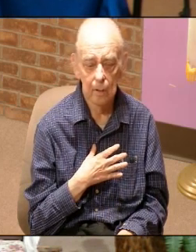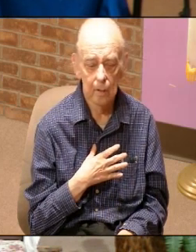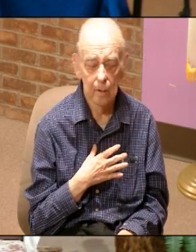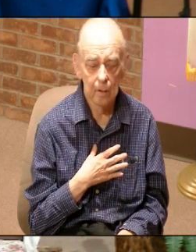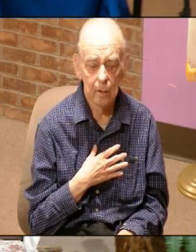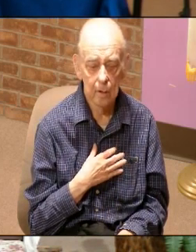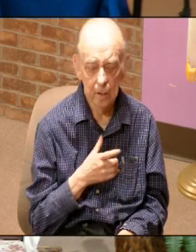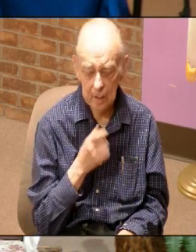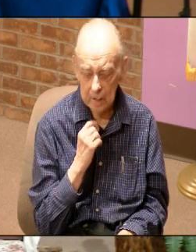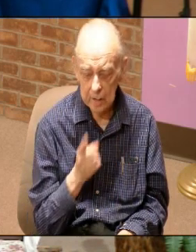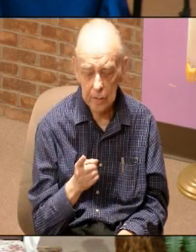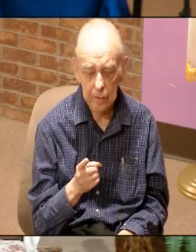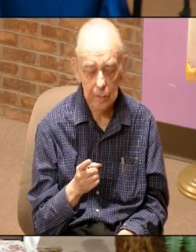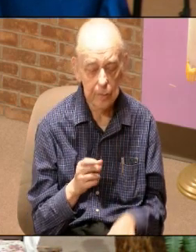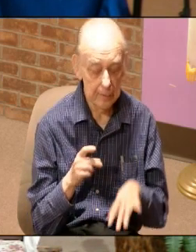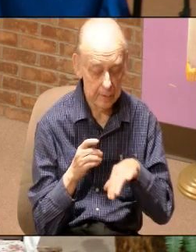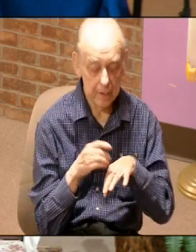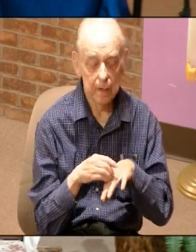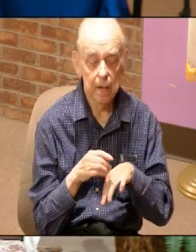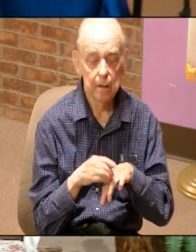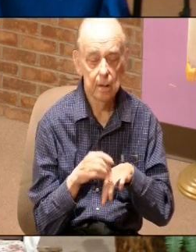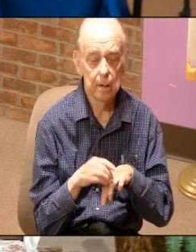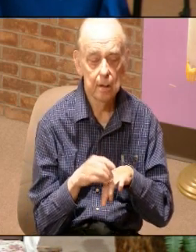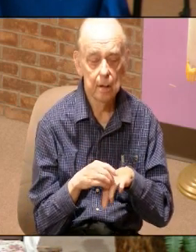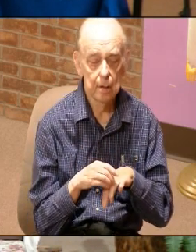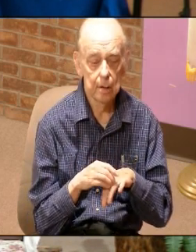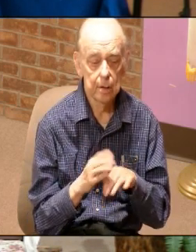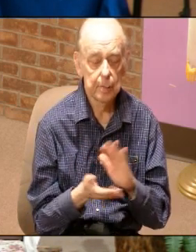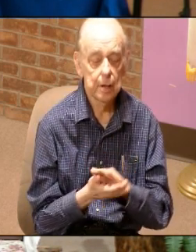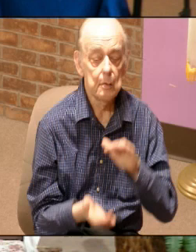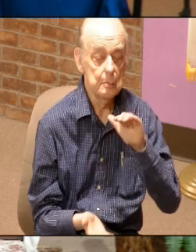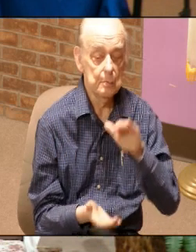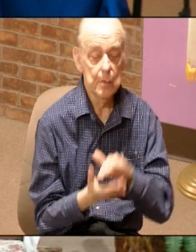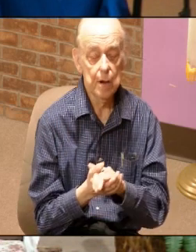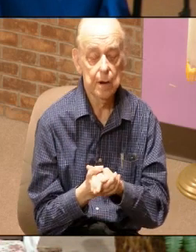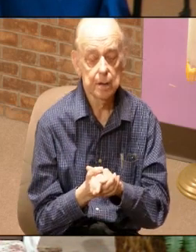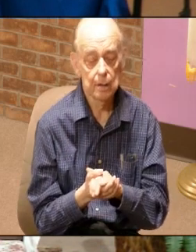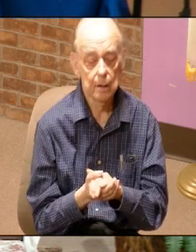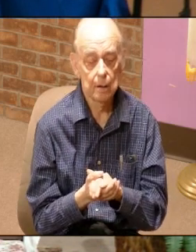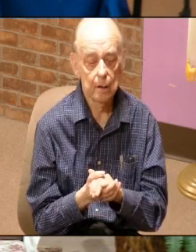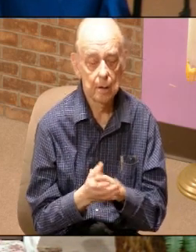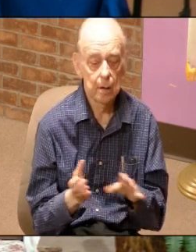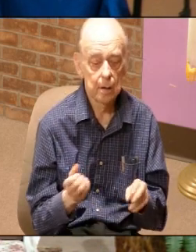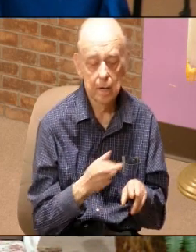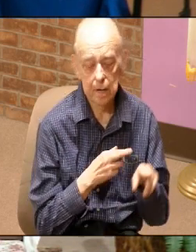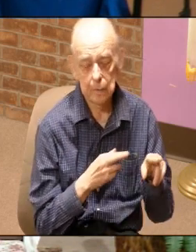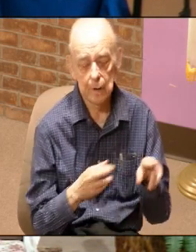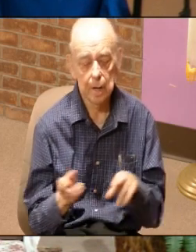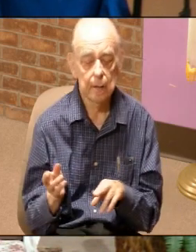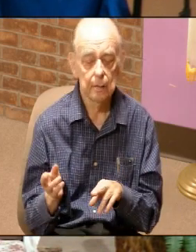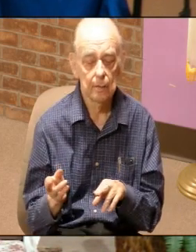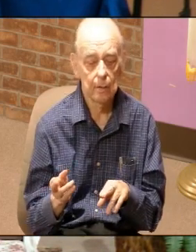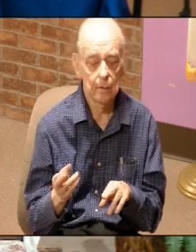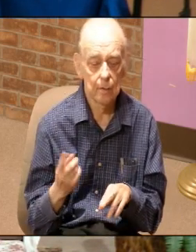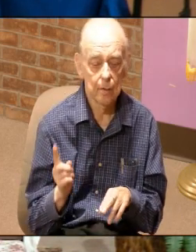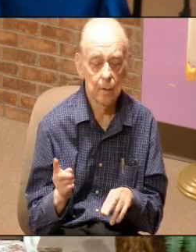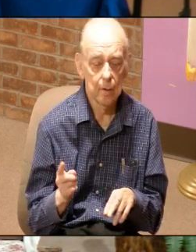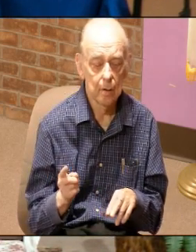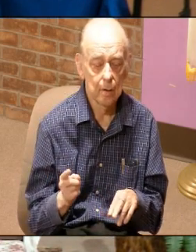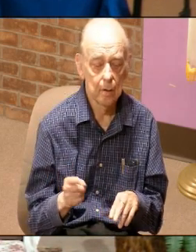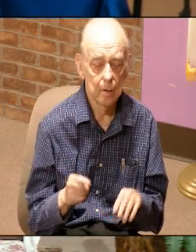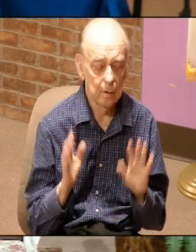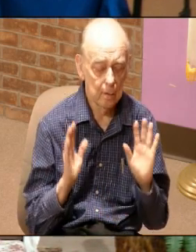who is engaged to be married. Getting ready for the